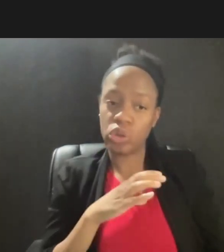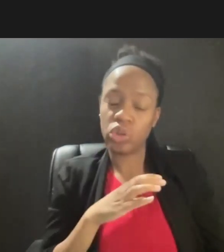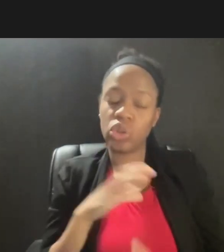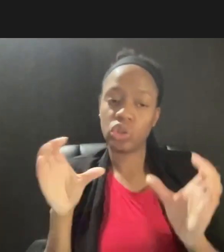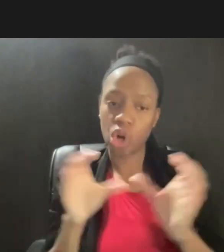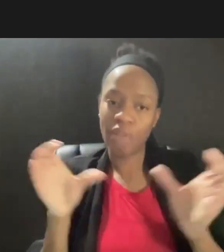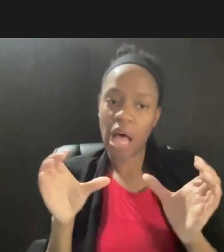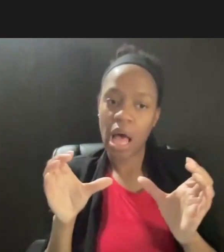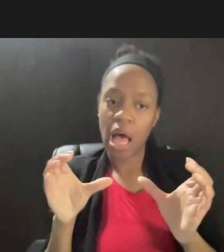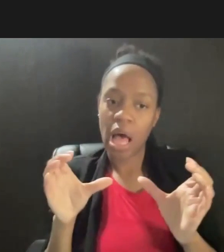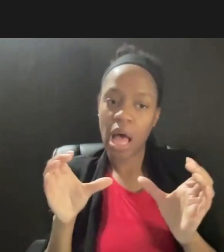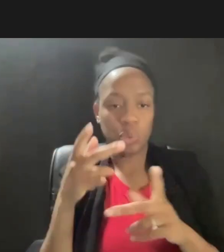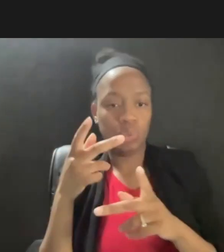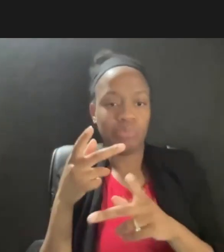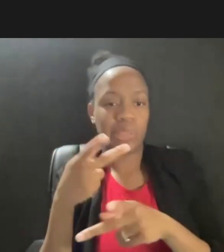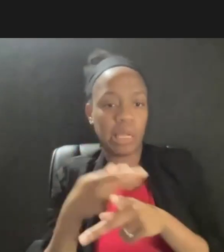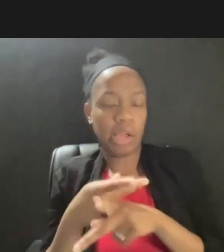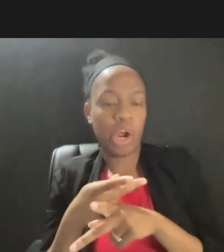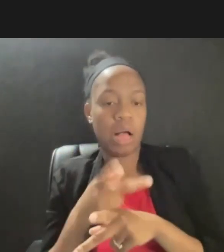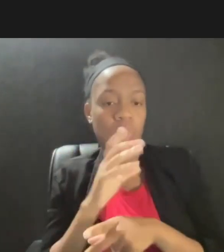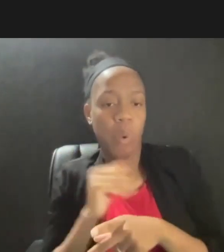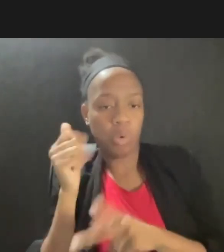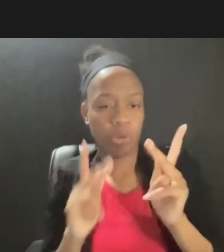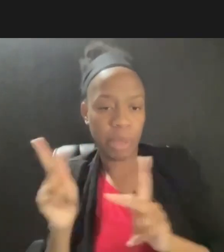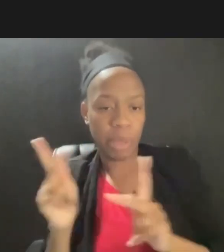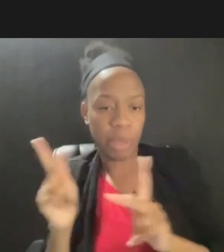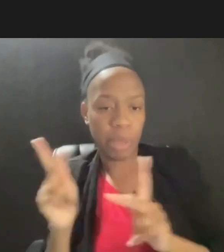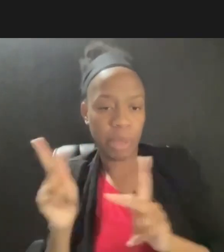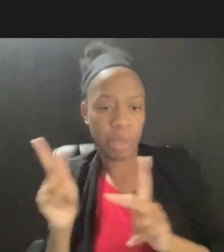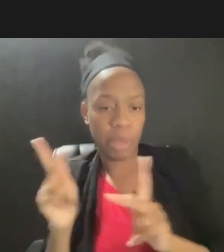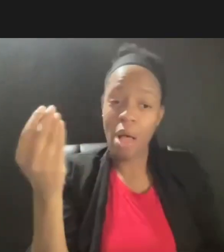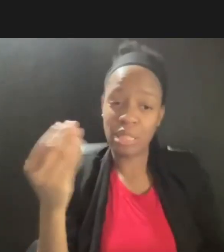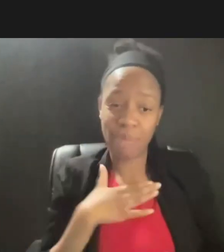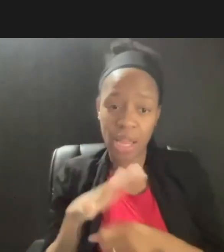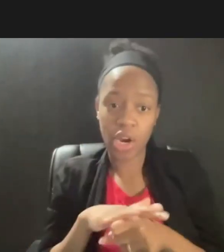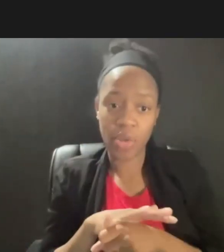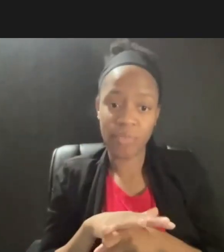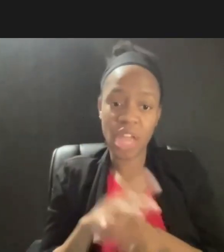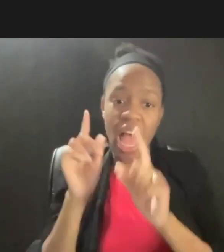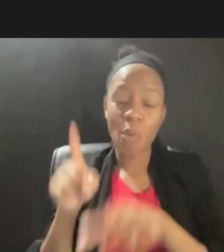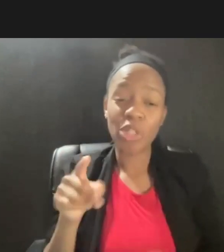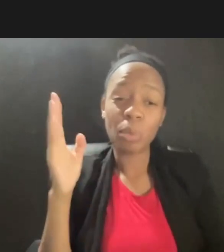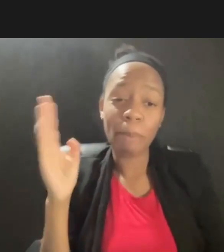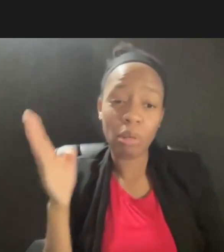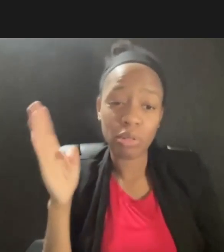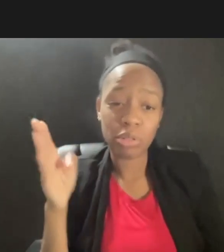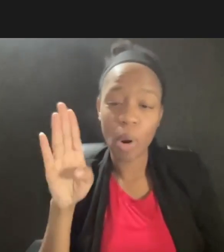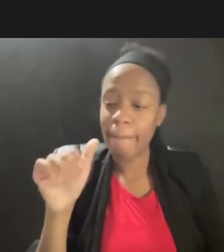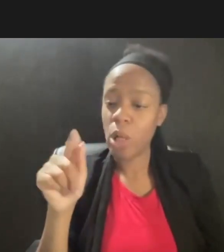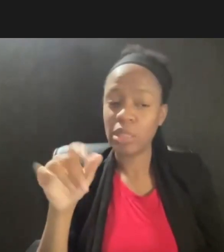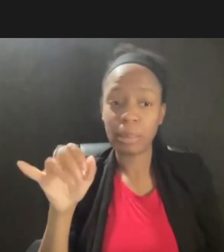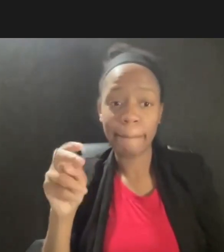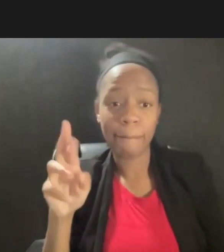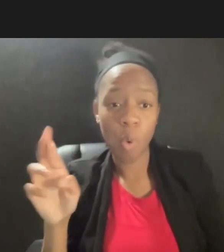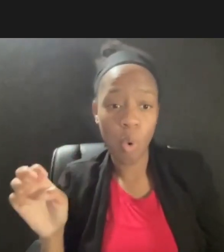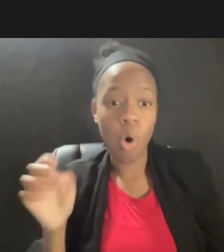geriatricians. So I had to go outside of the area. I'm in Norfolk. I went all the way to Baltimore to get a geriatric